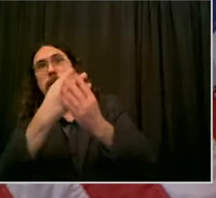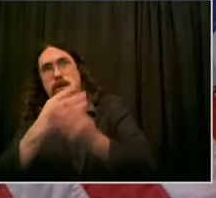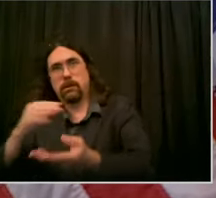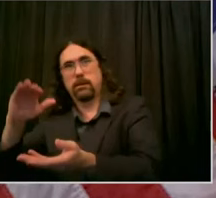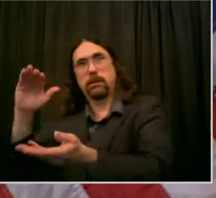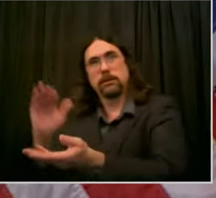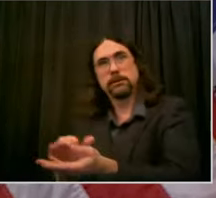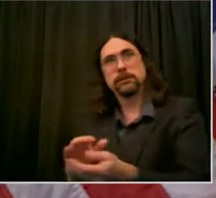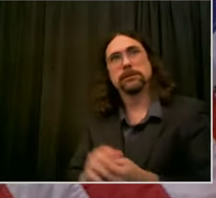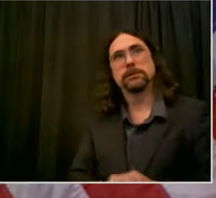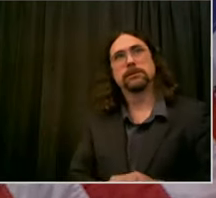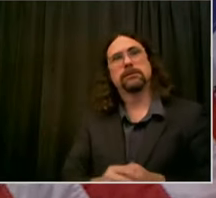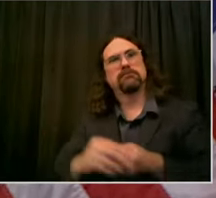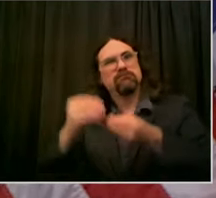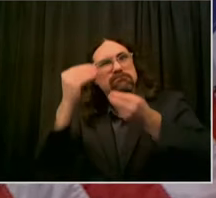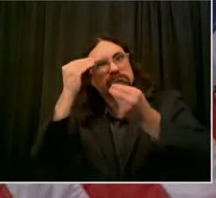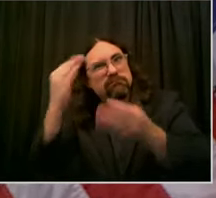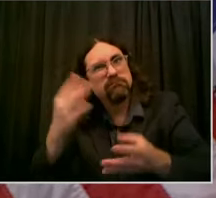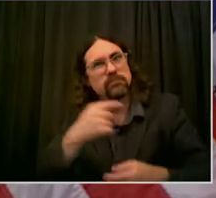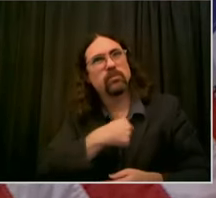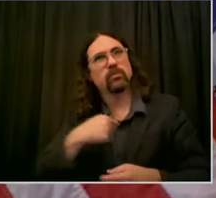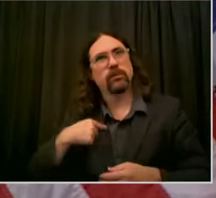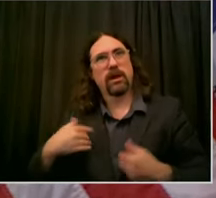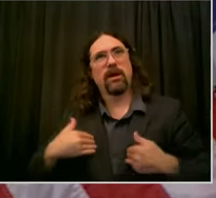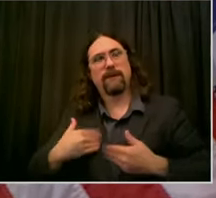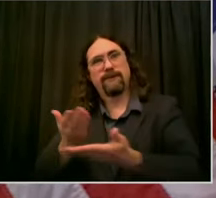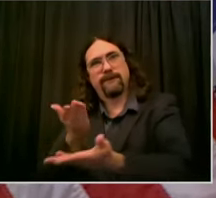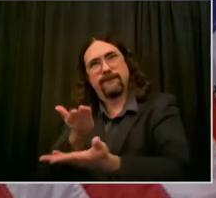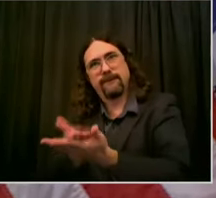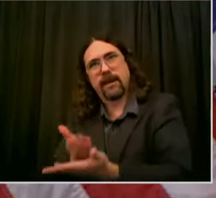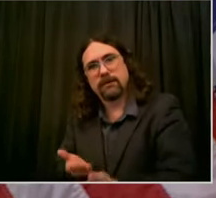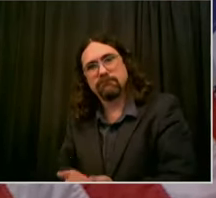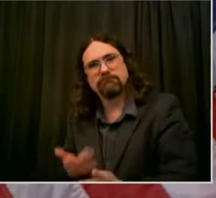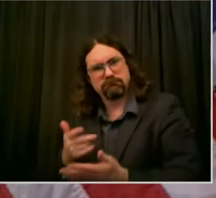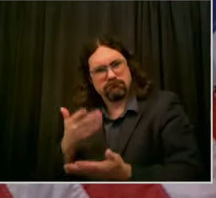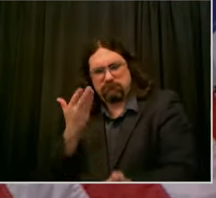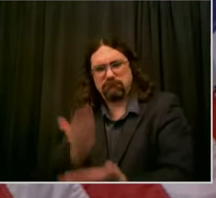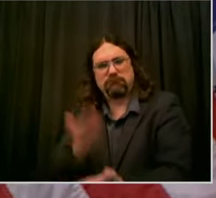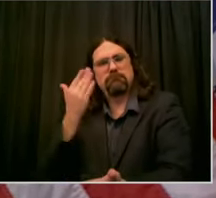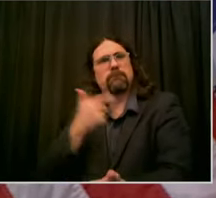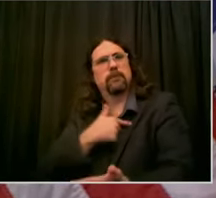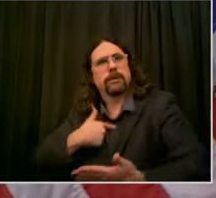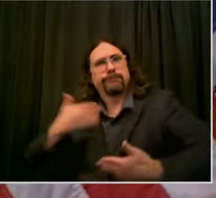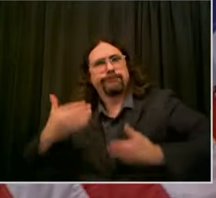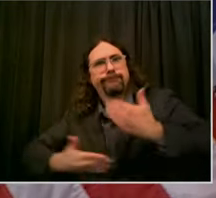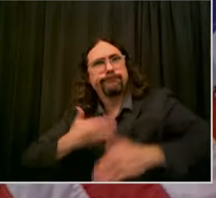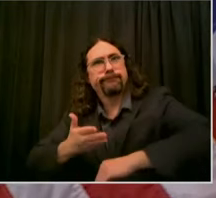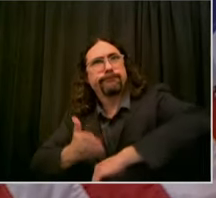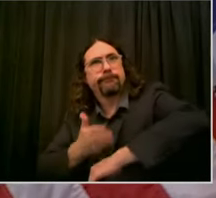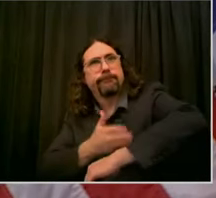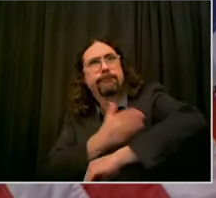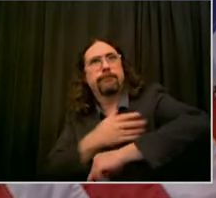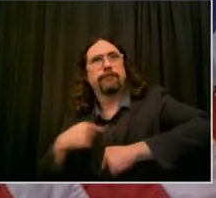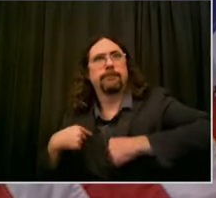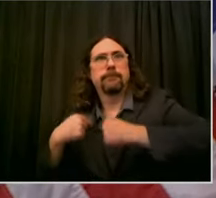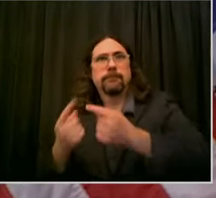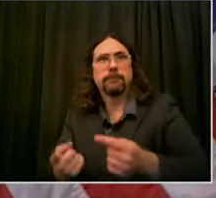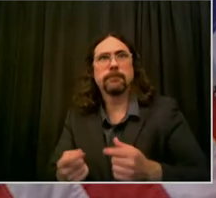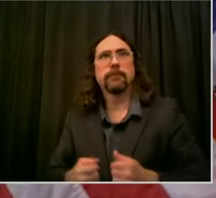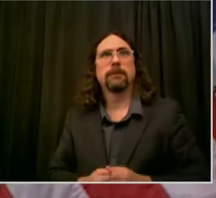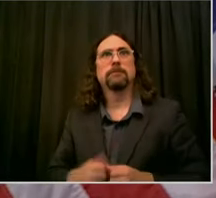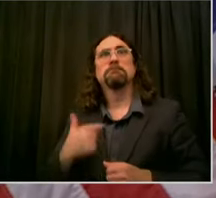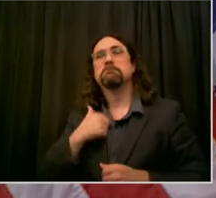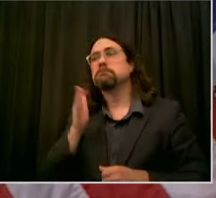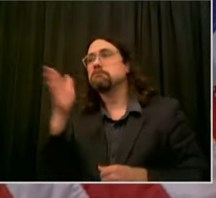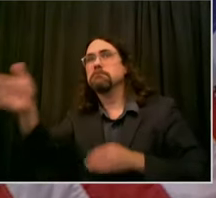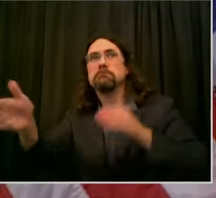everyday New Yorkers are experiencing it. And when I go into neighborhoods, people talk about it. I've had young people come up to me and say what it is like to no longer be stopped